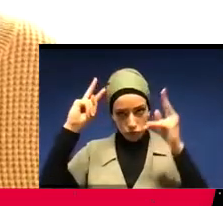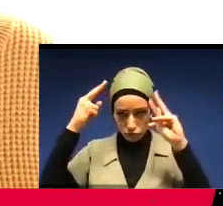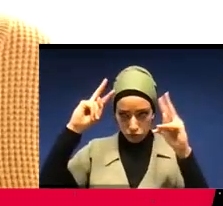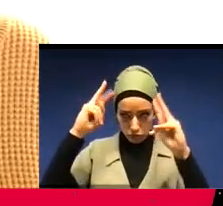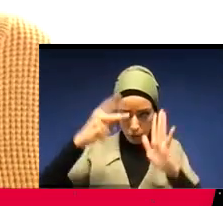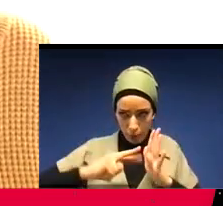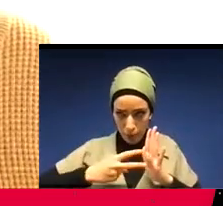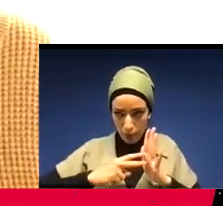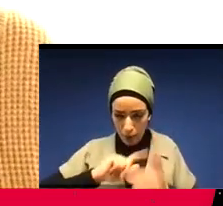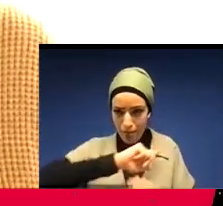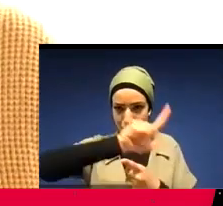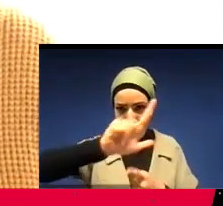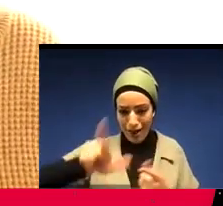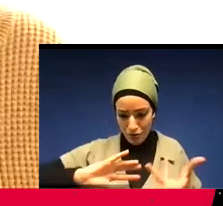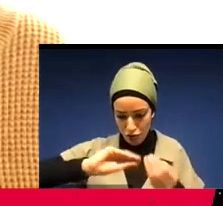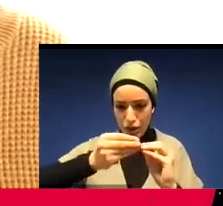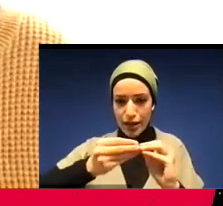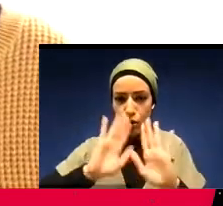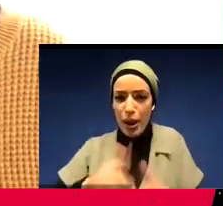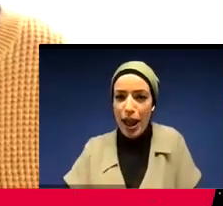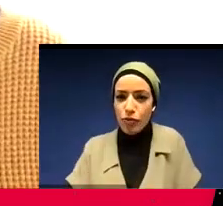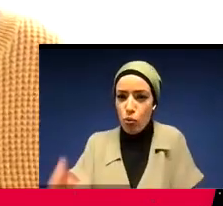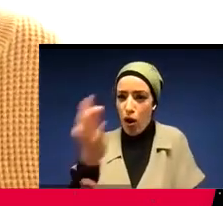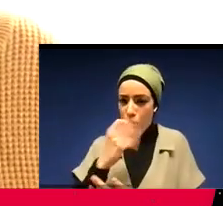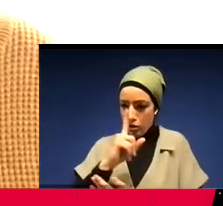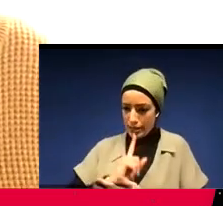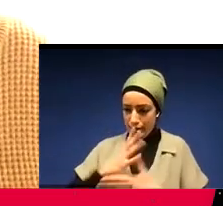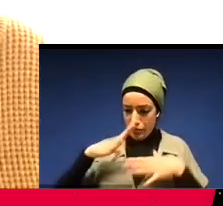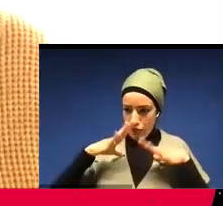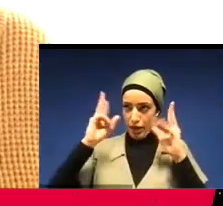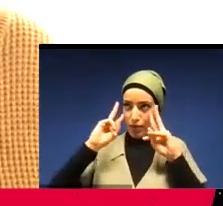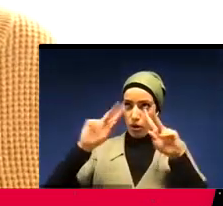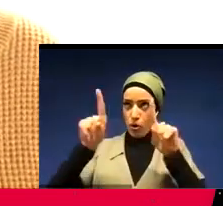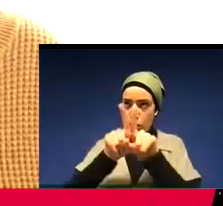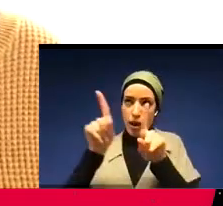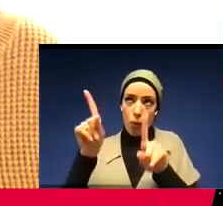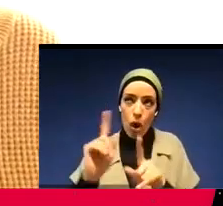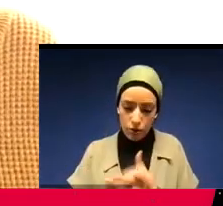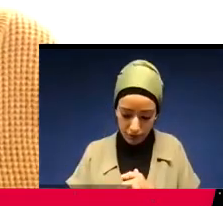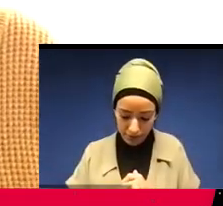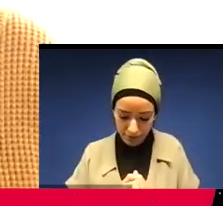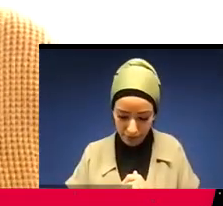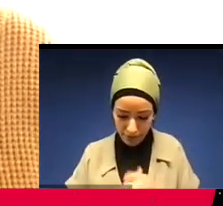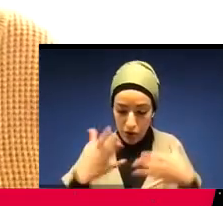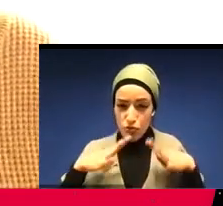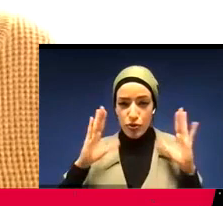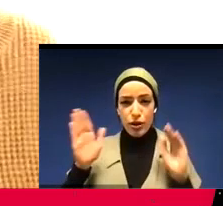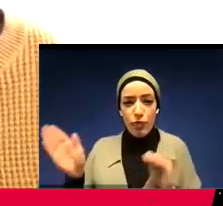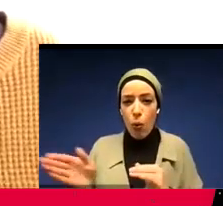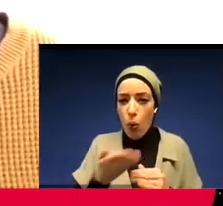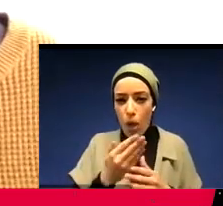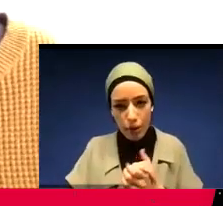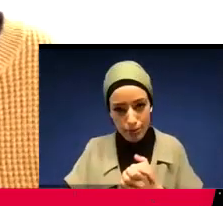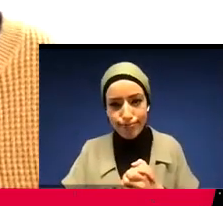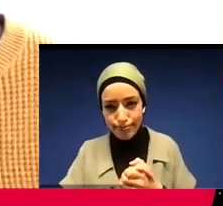think that, you know, we do need to sit with that question and ask ourselves, what does freedom look like? You know, like freedom, like Adam